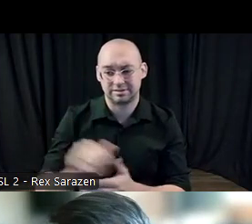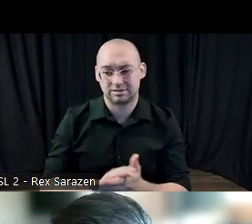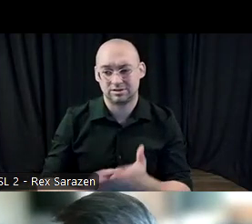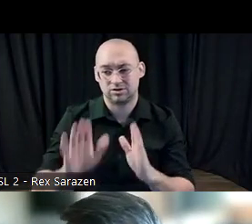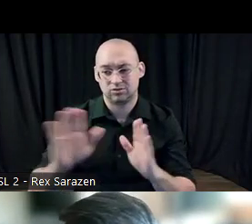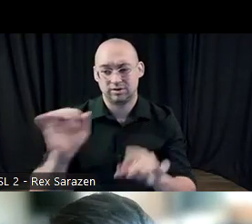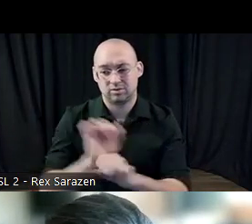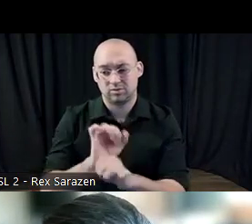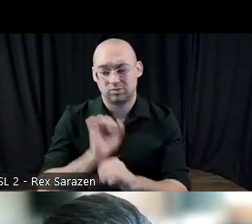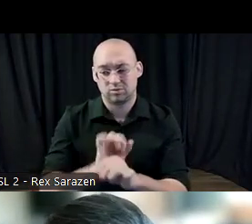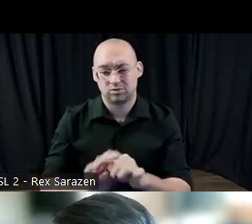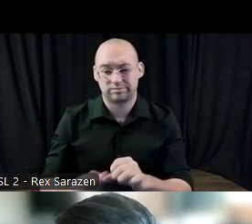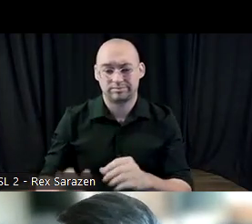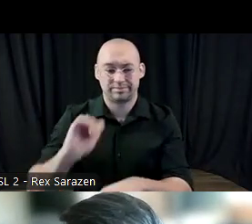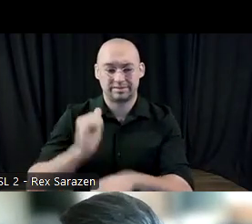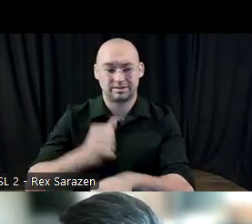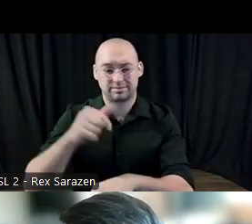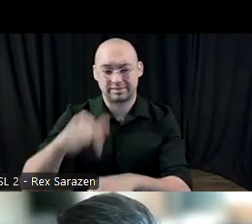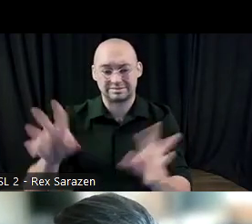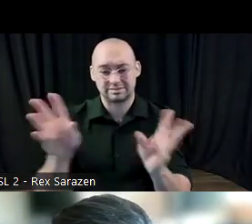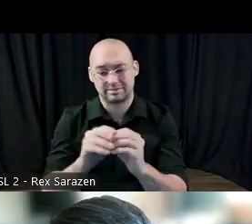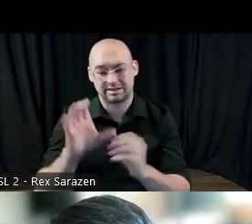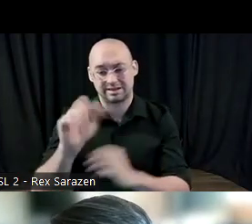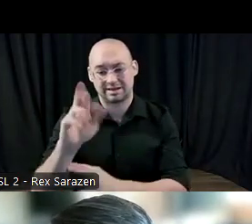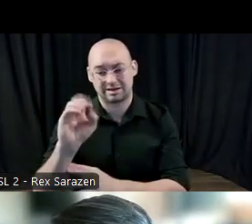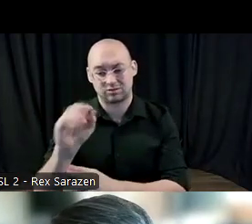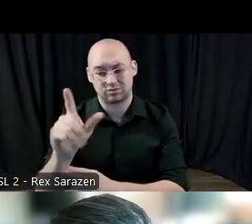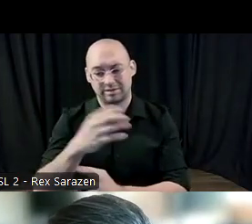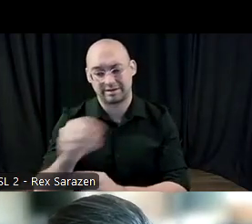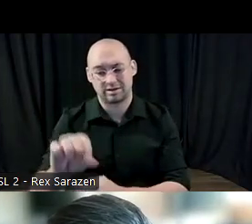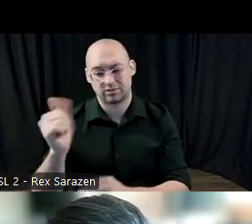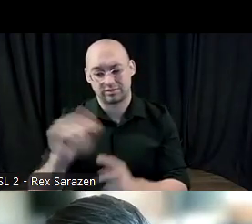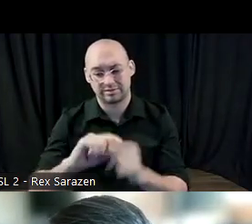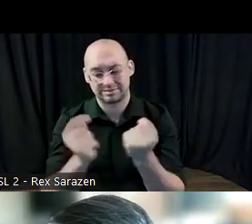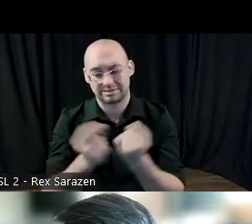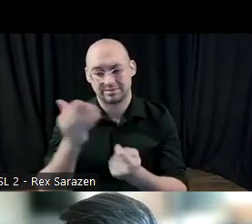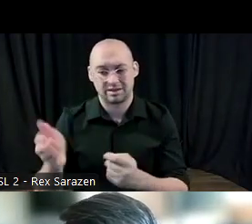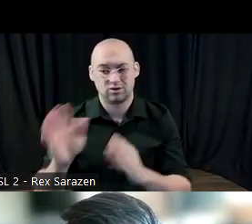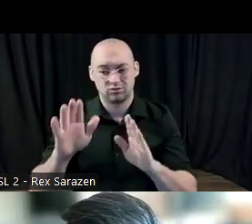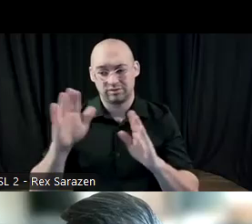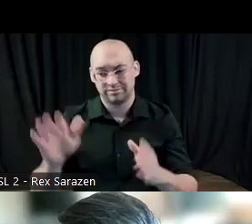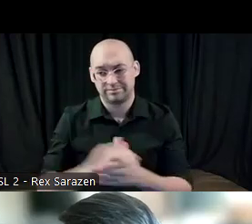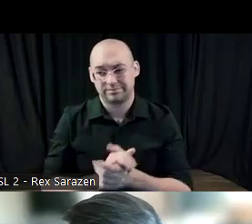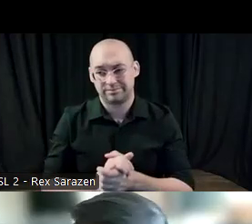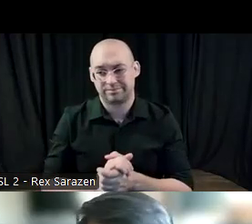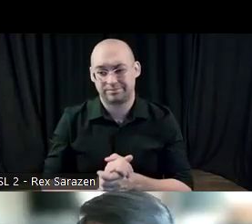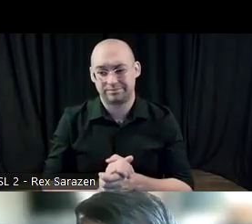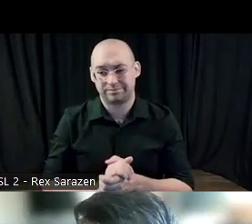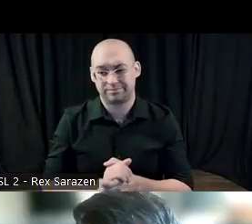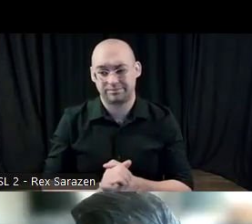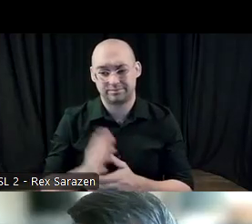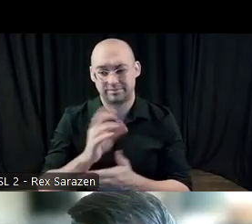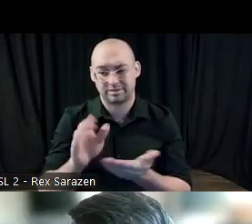work facilitating this meeting, Carol and the rest of the team there. You guys are awesome. And also a shout out to the